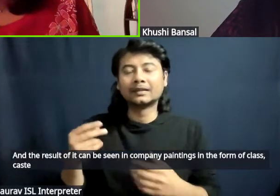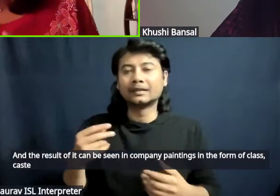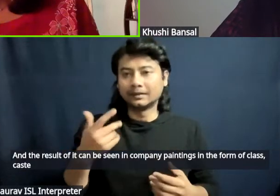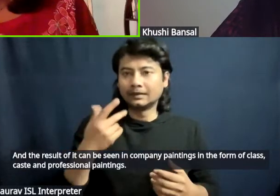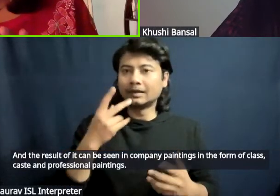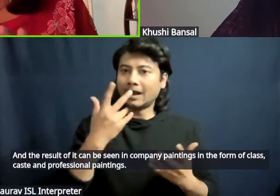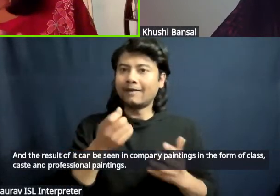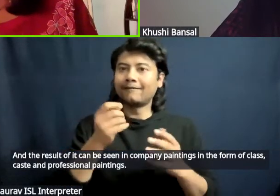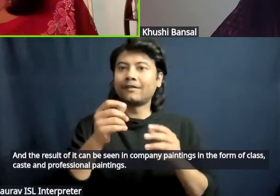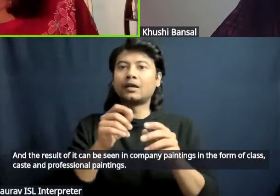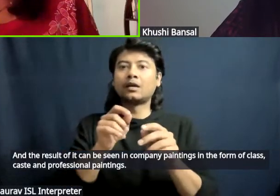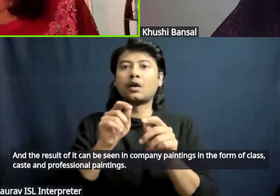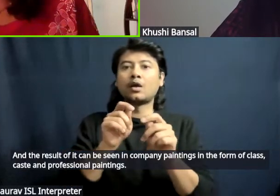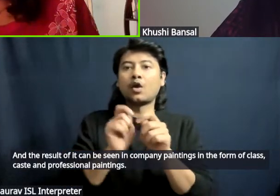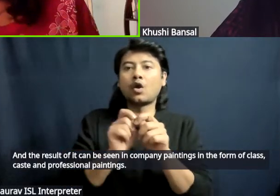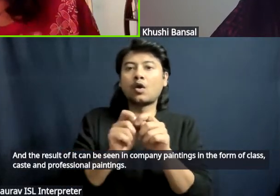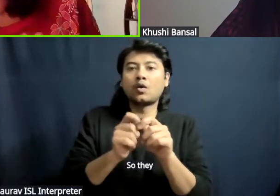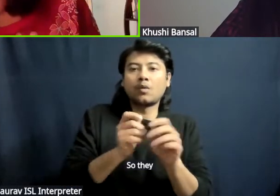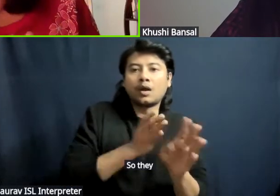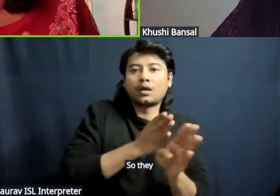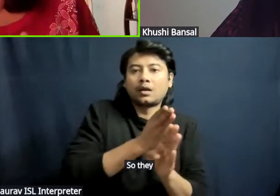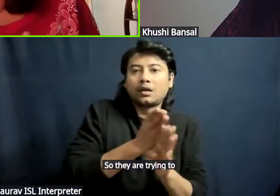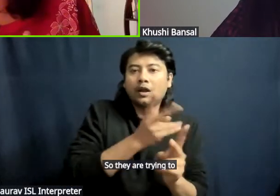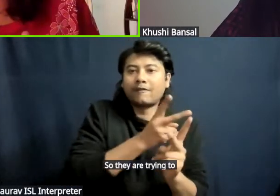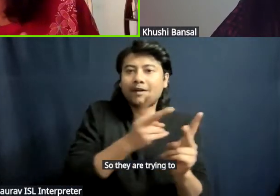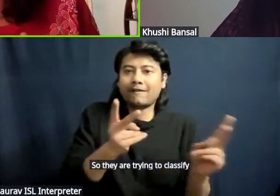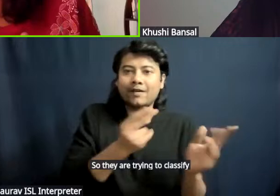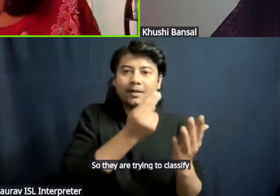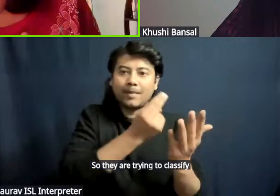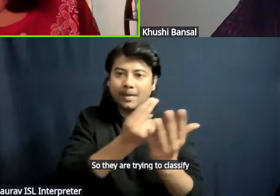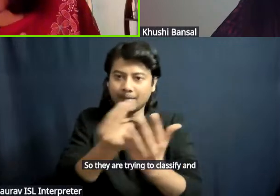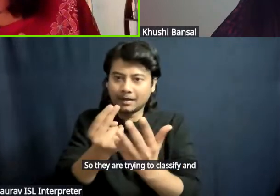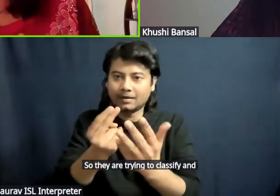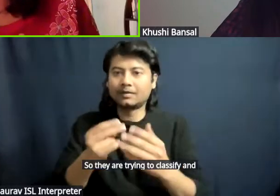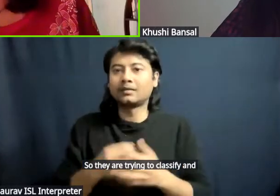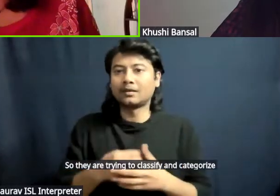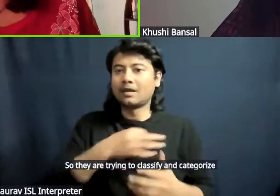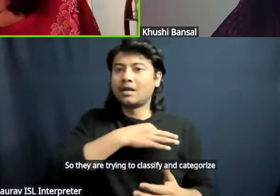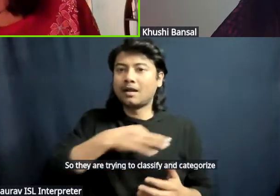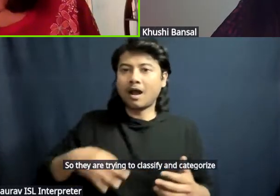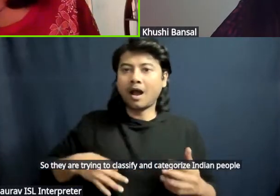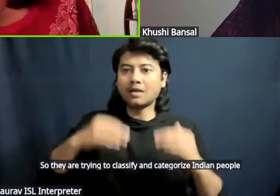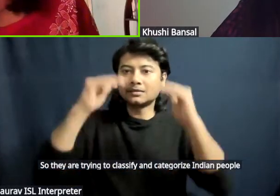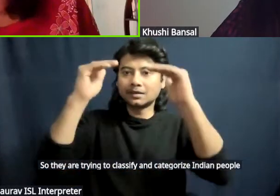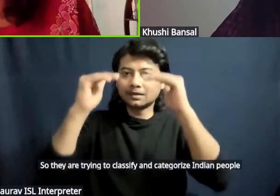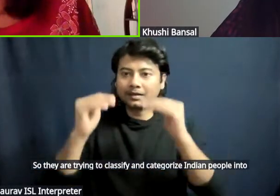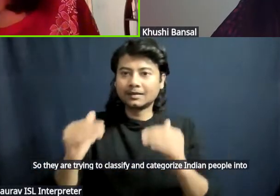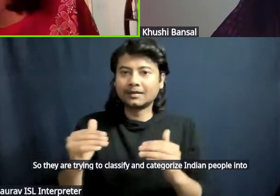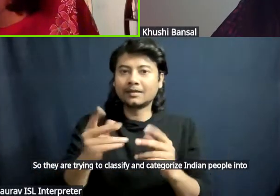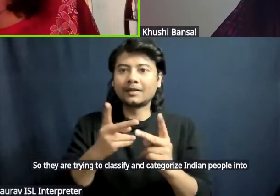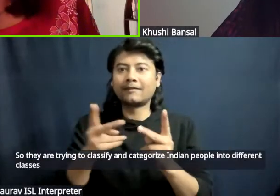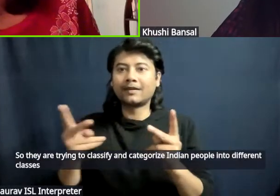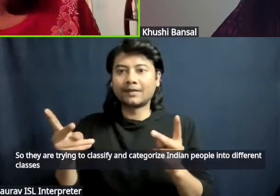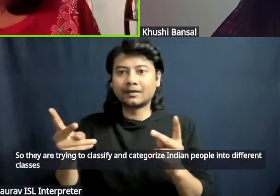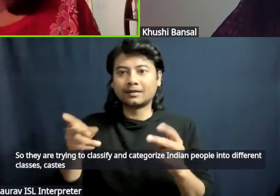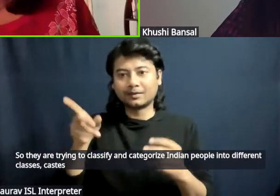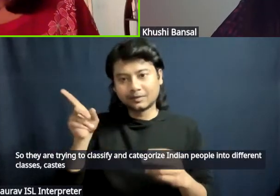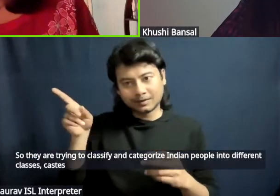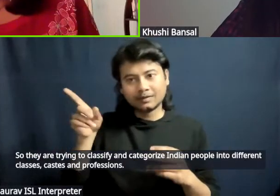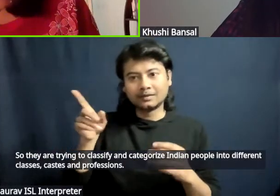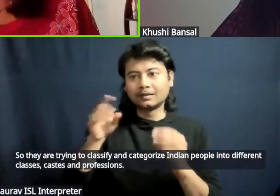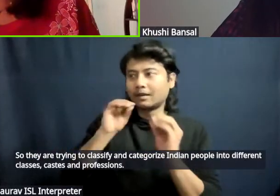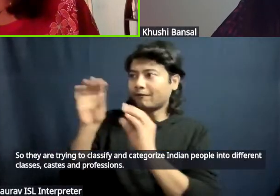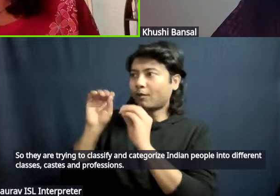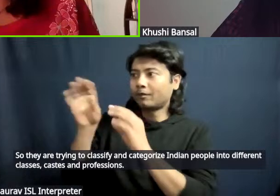paintings. So they are trying to classify and categorize Indian people into different classes, castes, and professions.